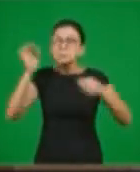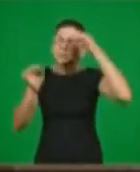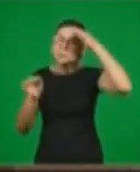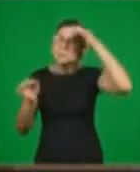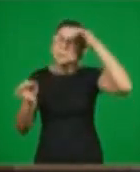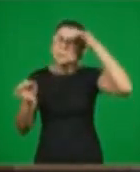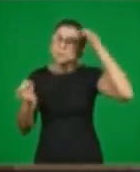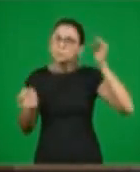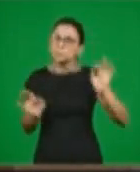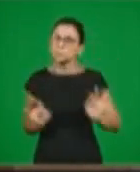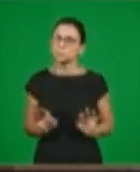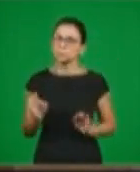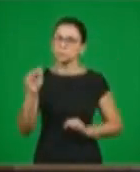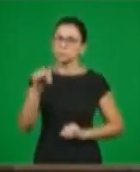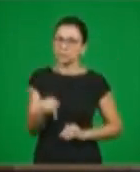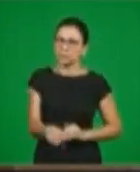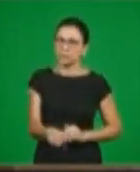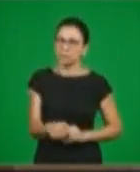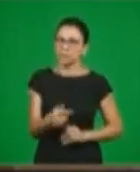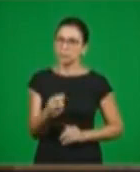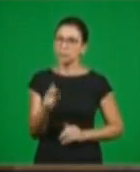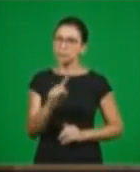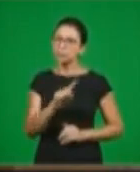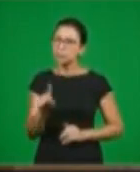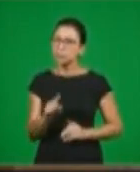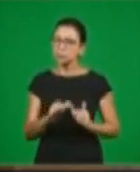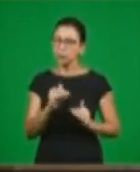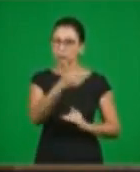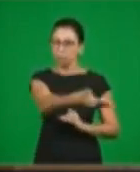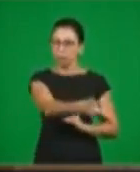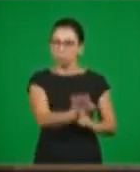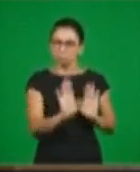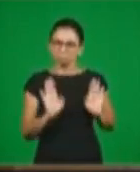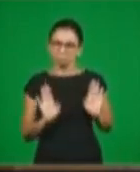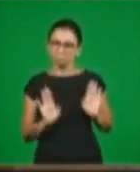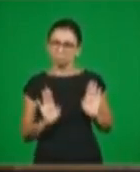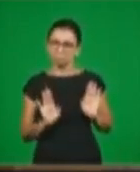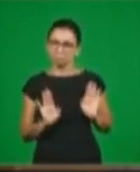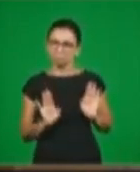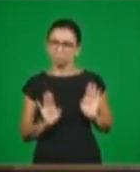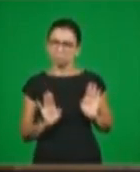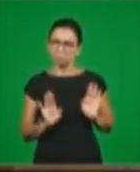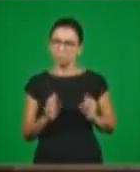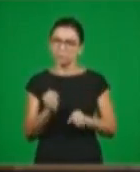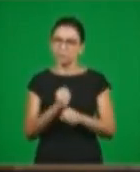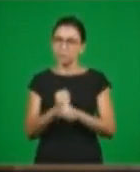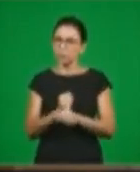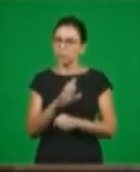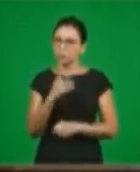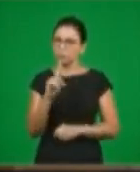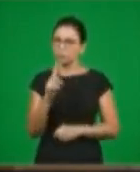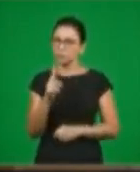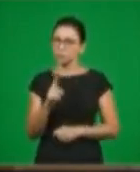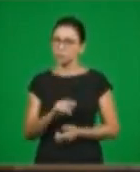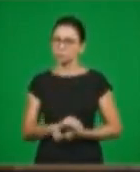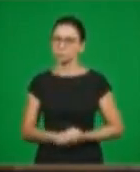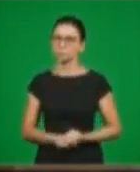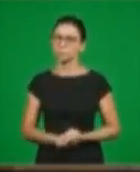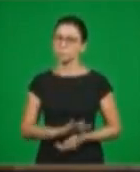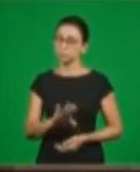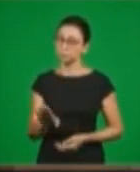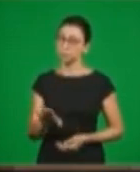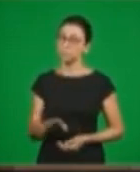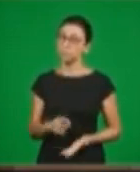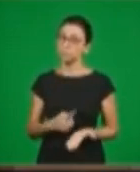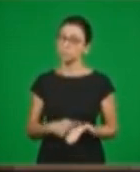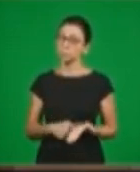Man. Alright, there's man that does eyebrows. But okay, it's kind of... in the work, in church, that doesn't work,